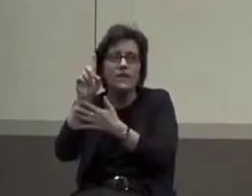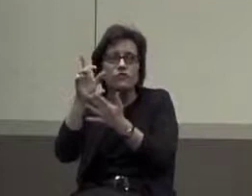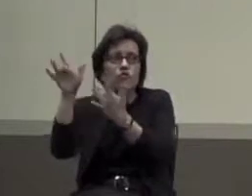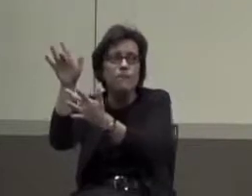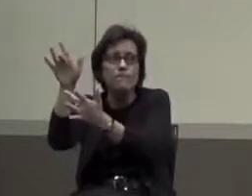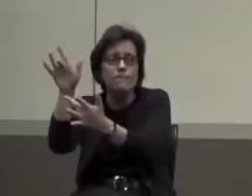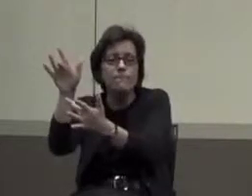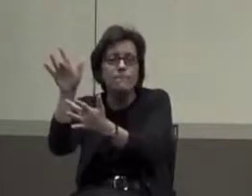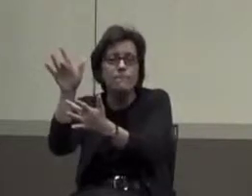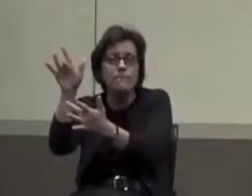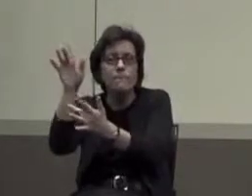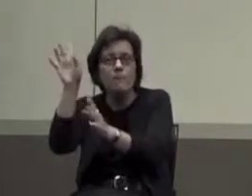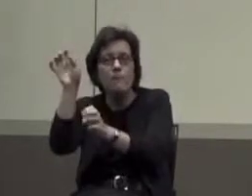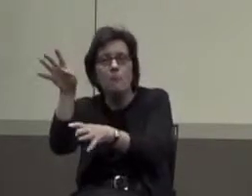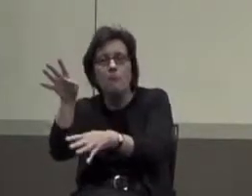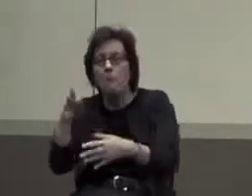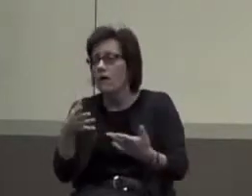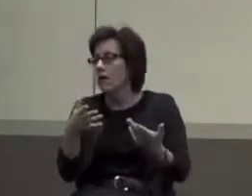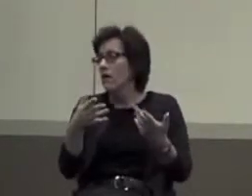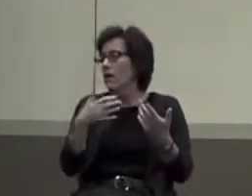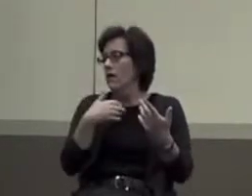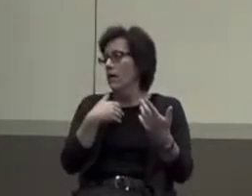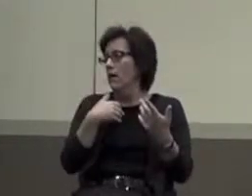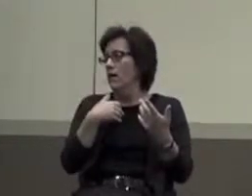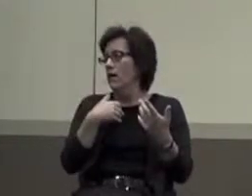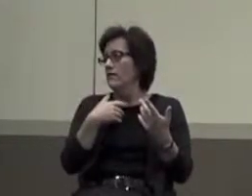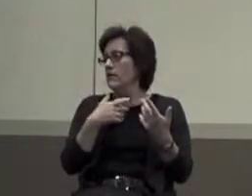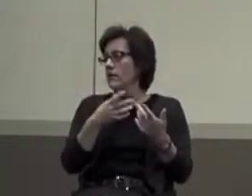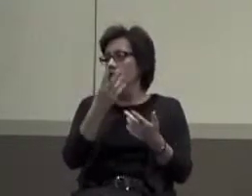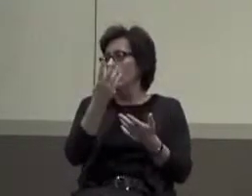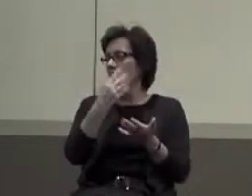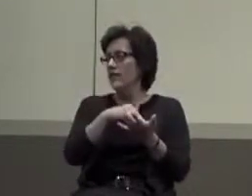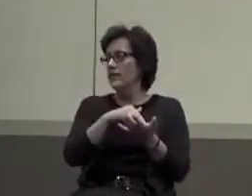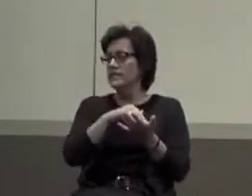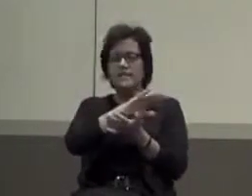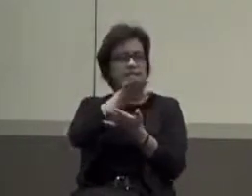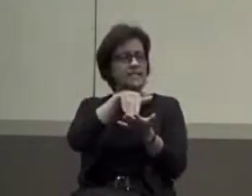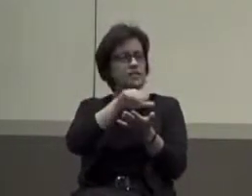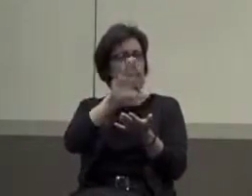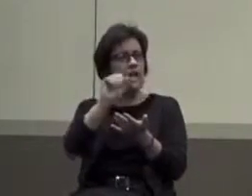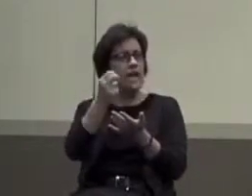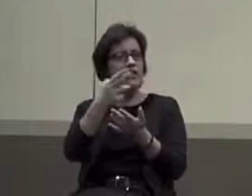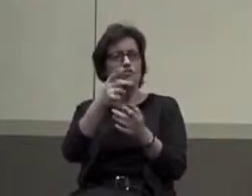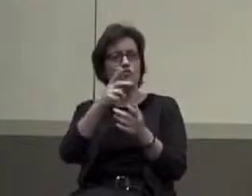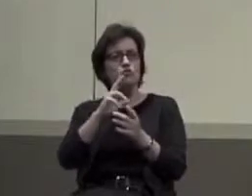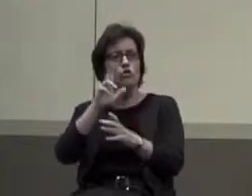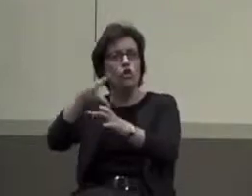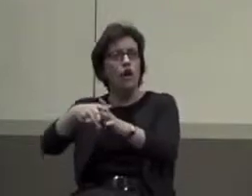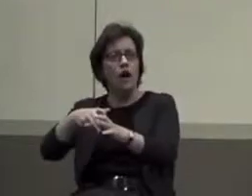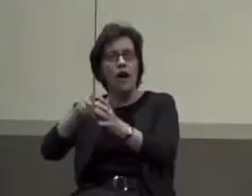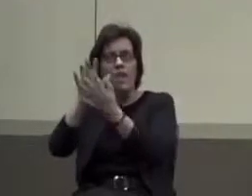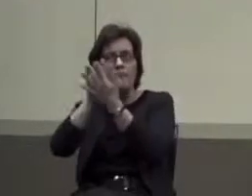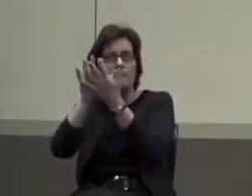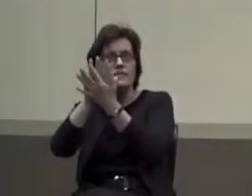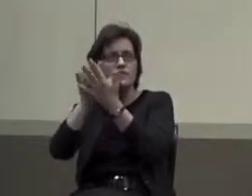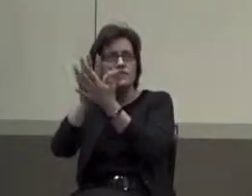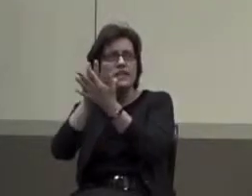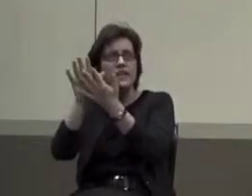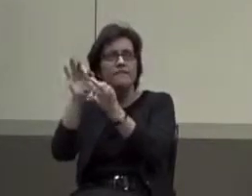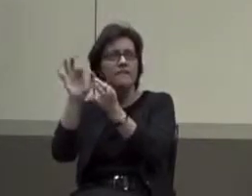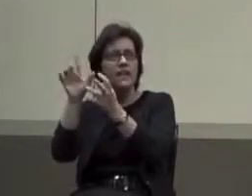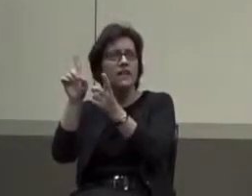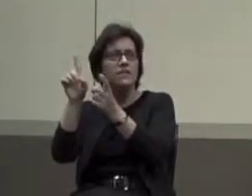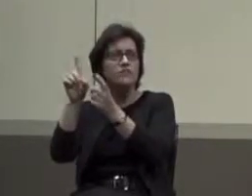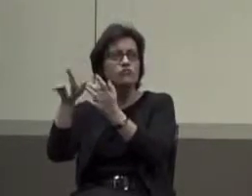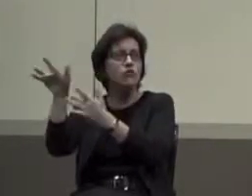have like 4,000 central cash to go on this mystery field trip, and nobody knows what it is. I mean, one year